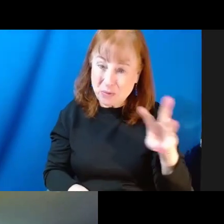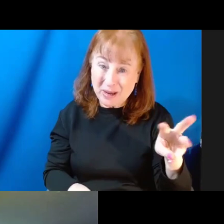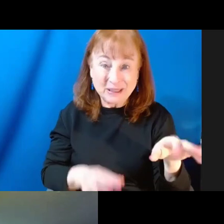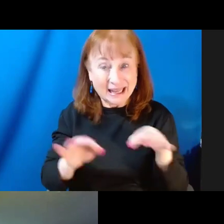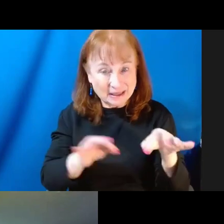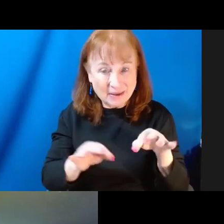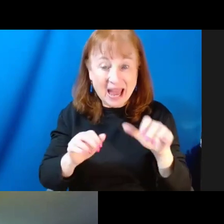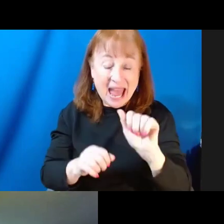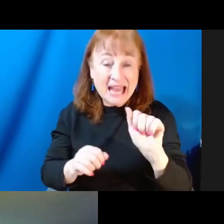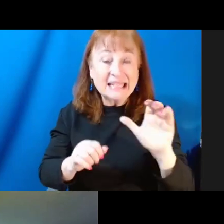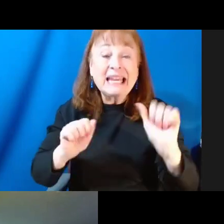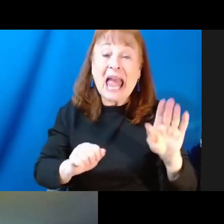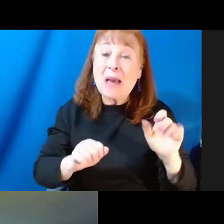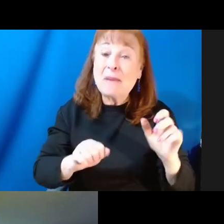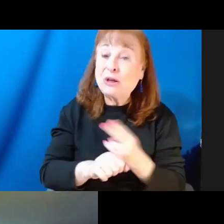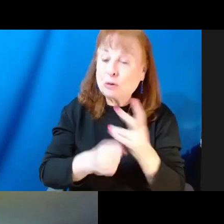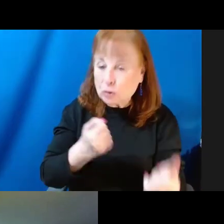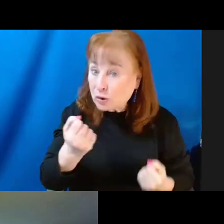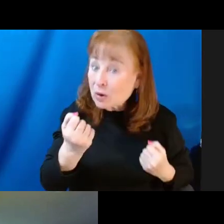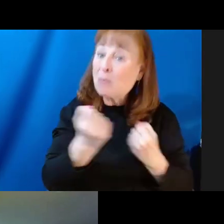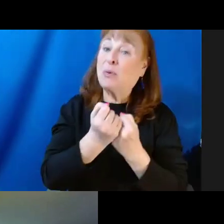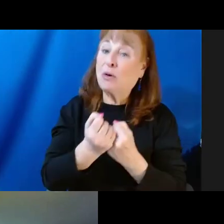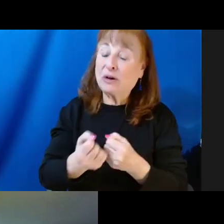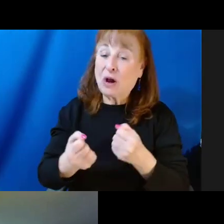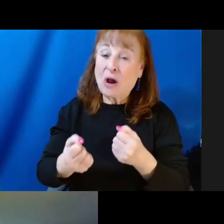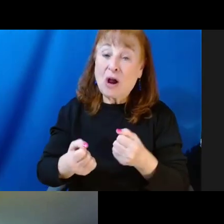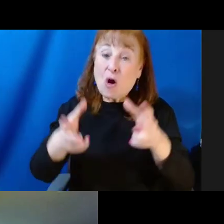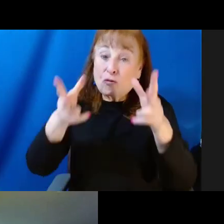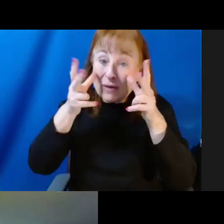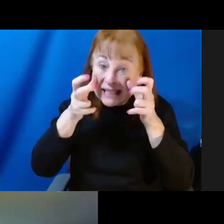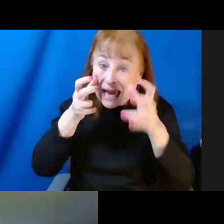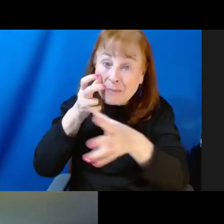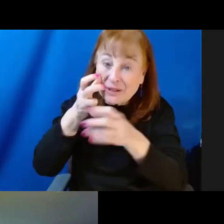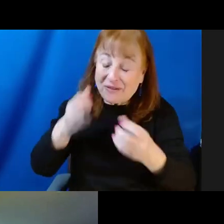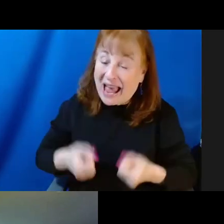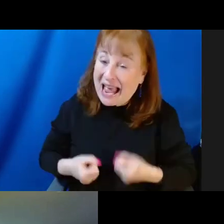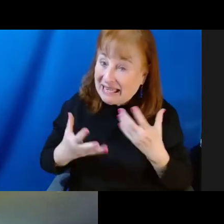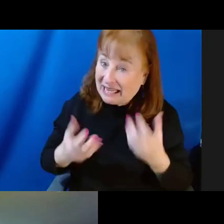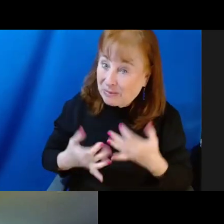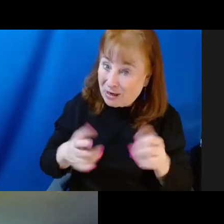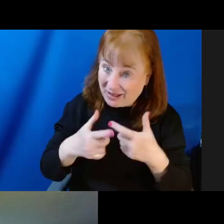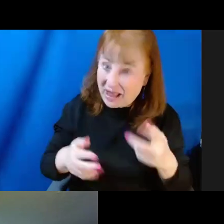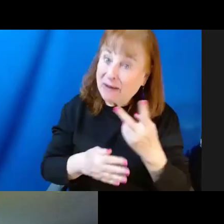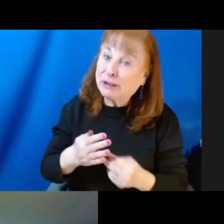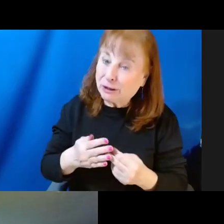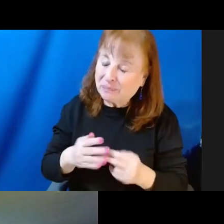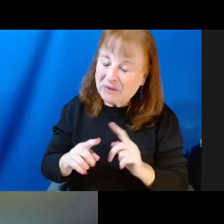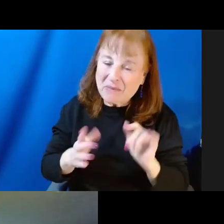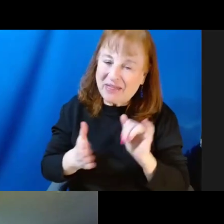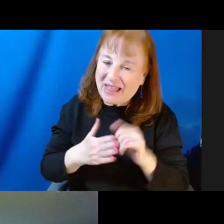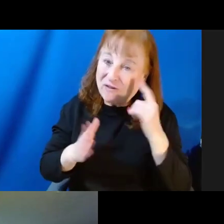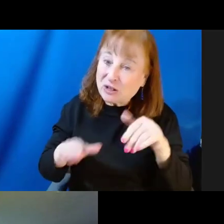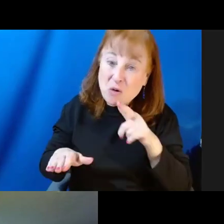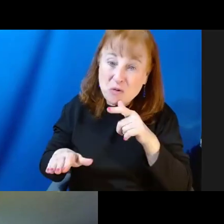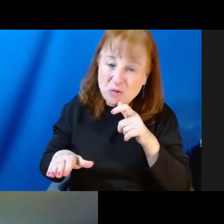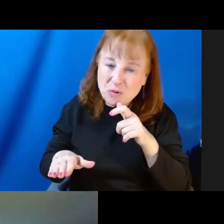can be AAC can be used to support both receptive and expressive language, but that's for children who